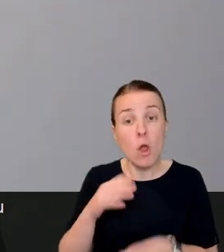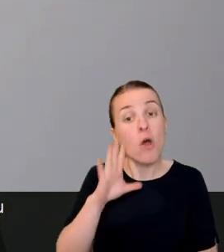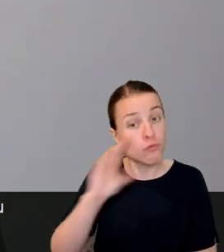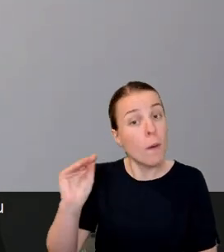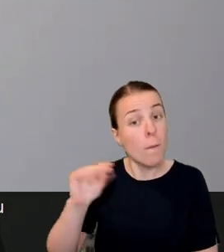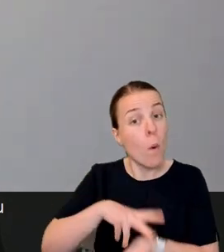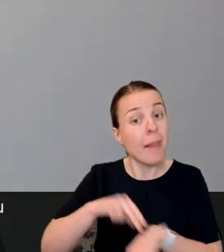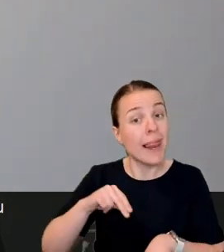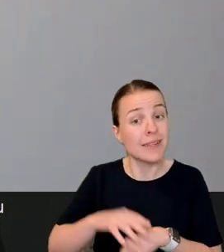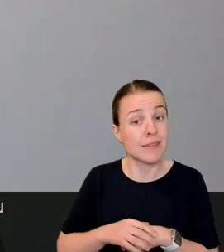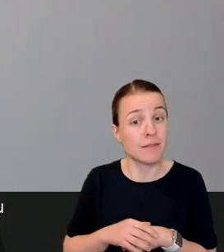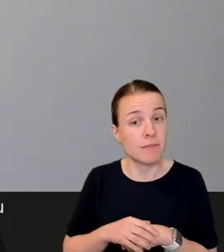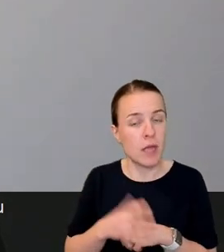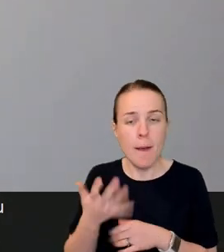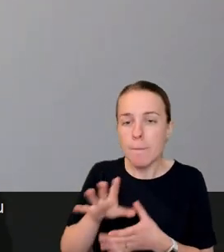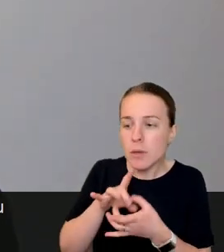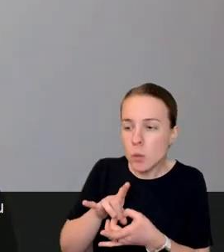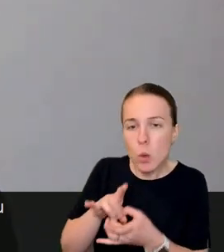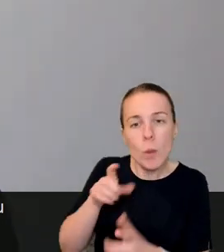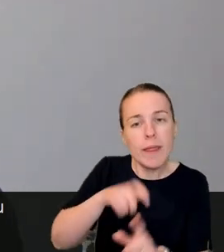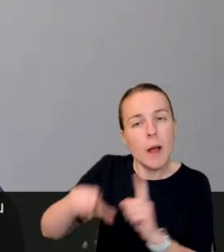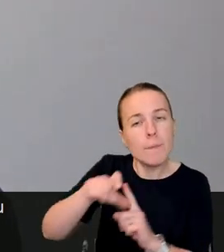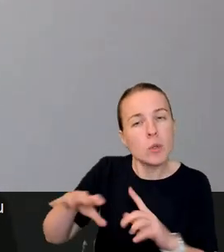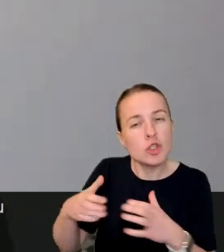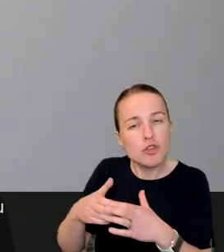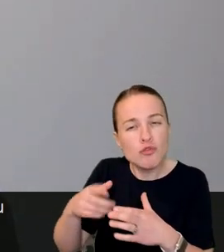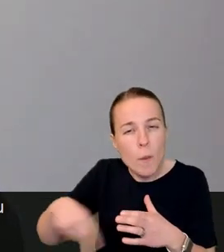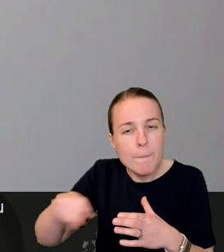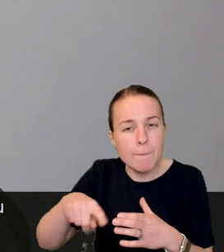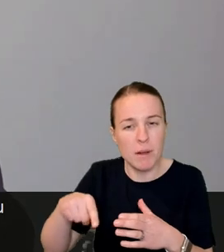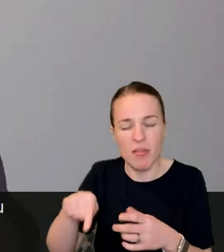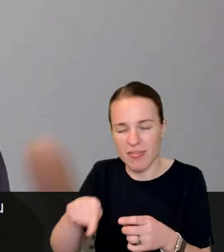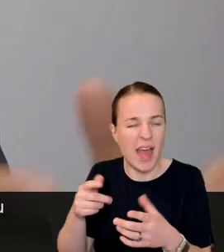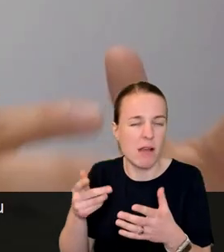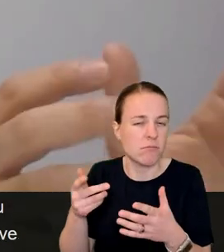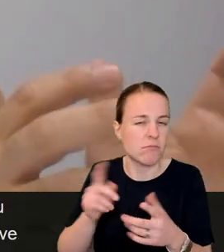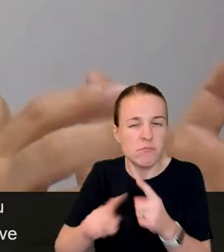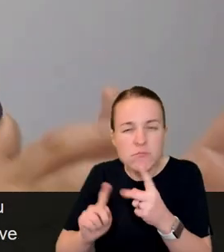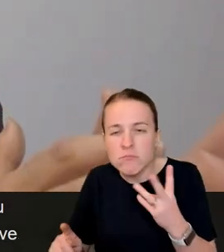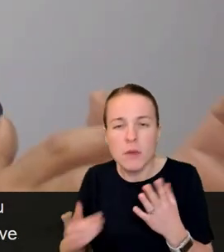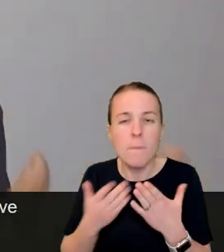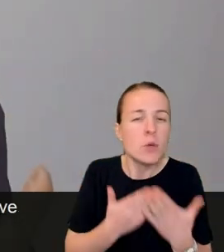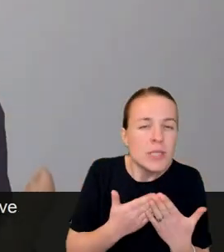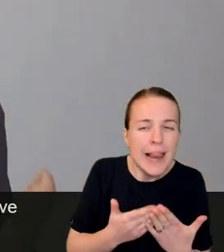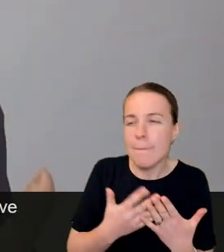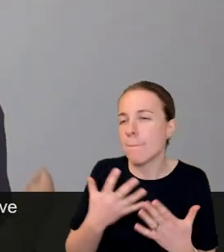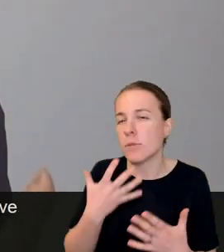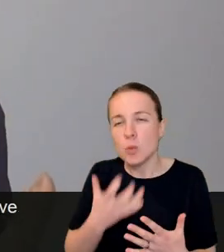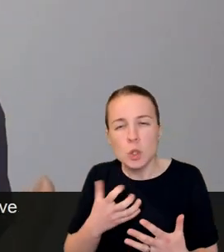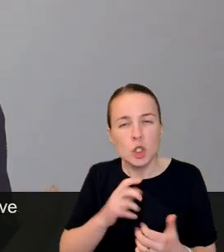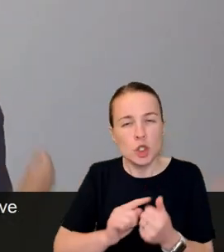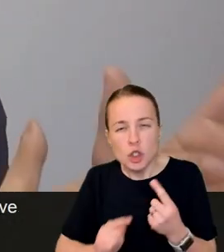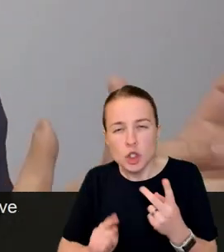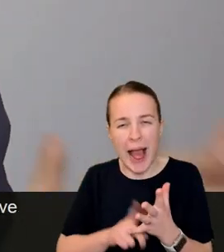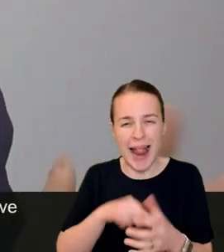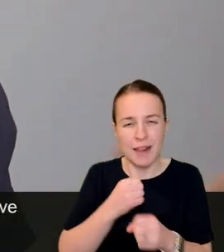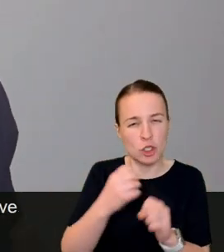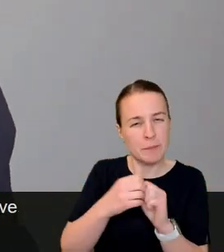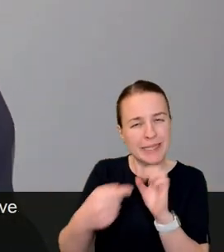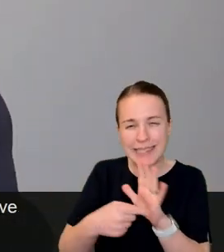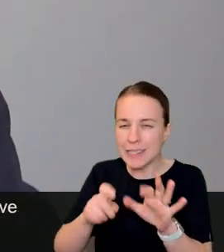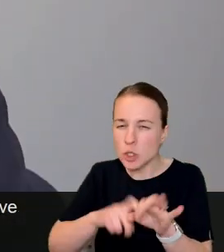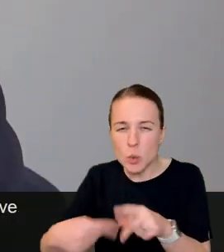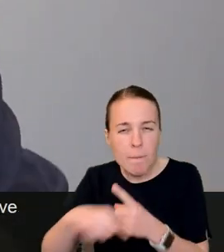community groups who've got credibility in different communities, in Muslim communities, Jewish communities, the LGBTQ plus community and